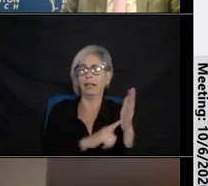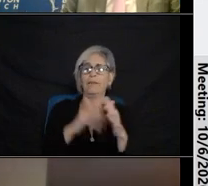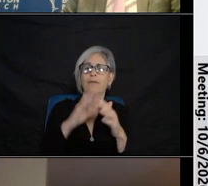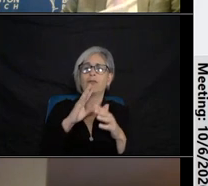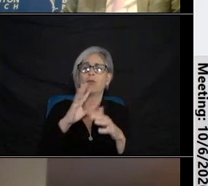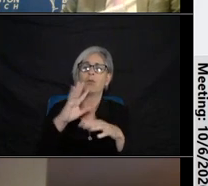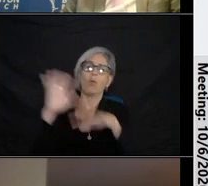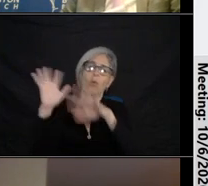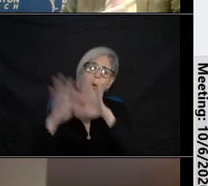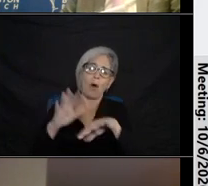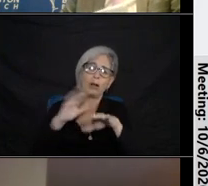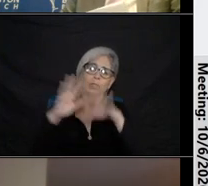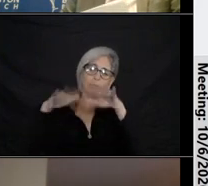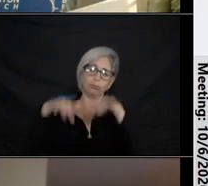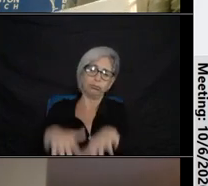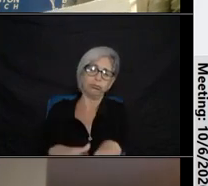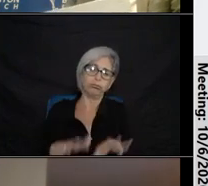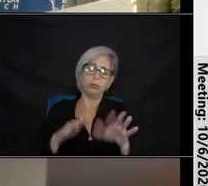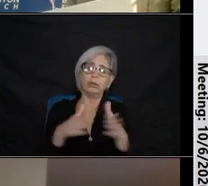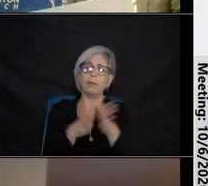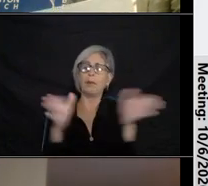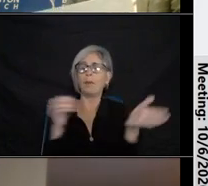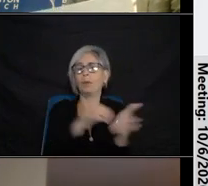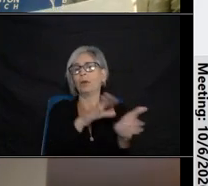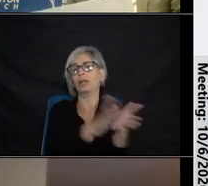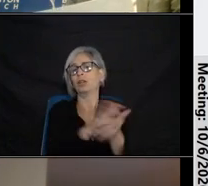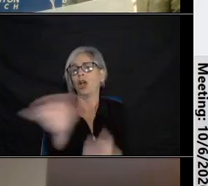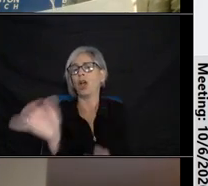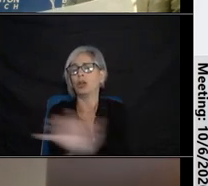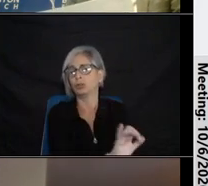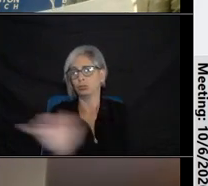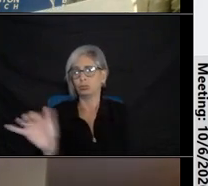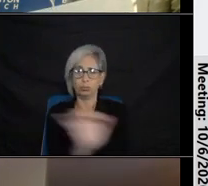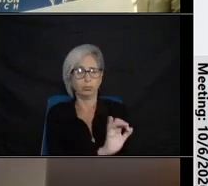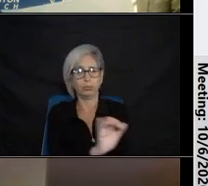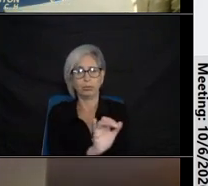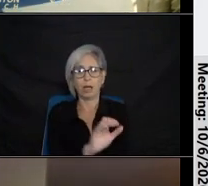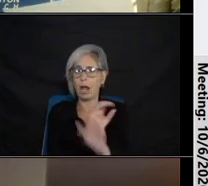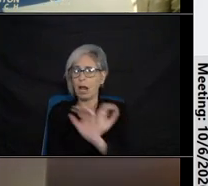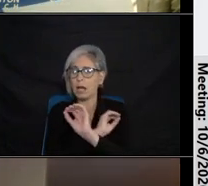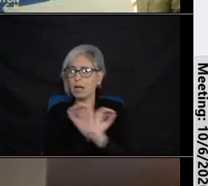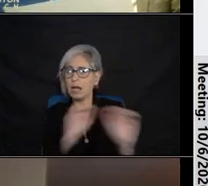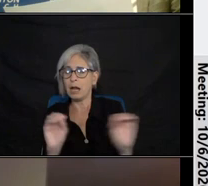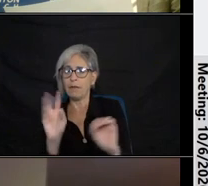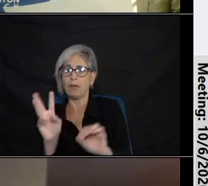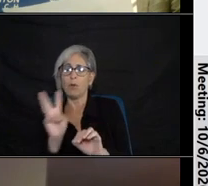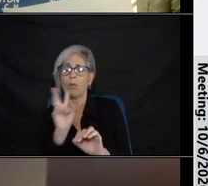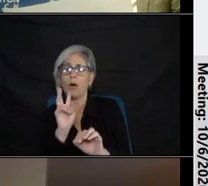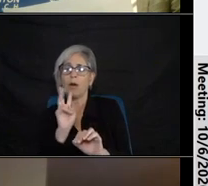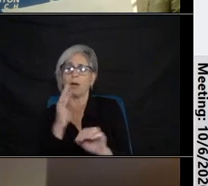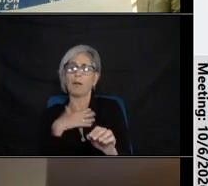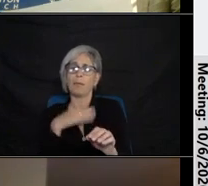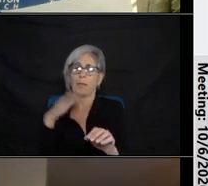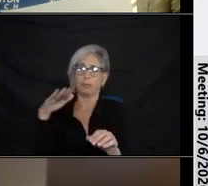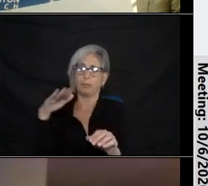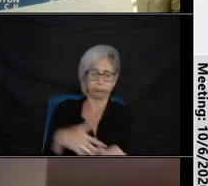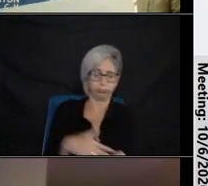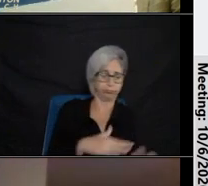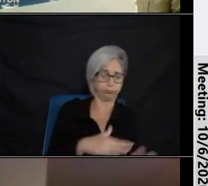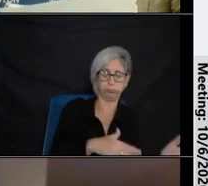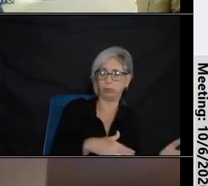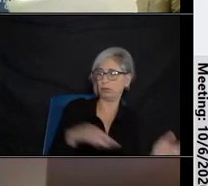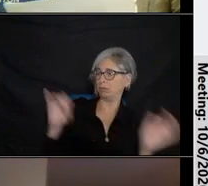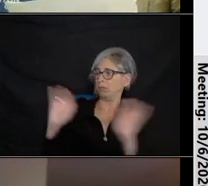storm drainage is also public record, that none of their water flooded onto my site. In fact, there is no